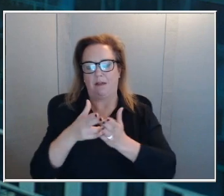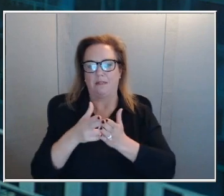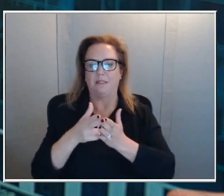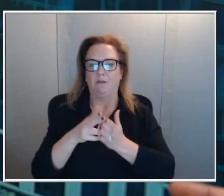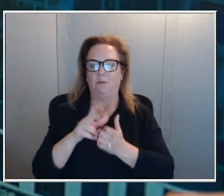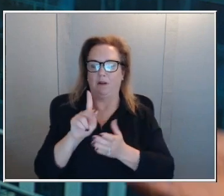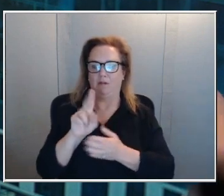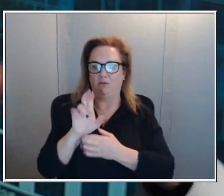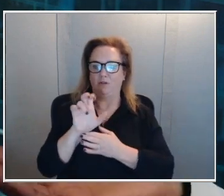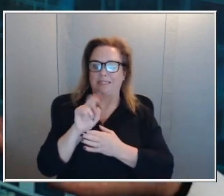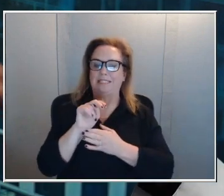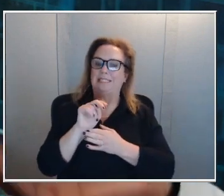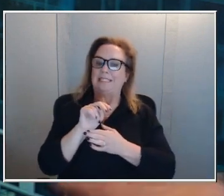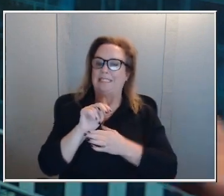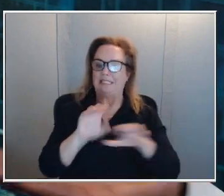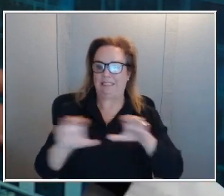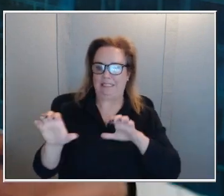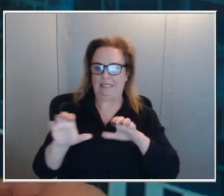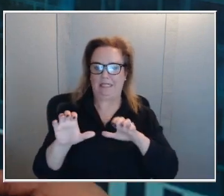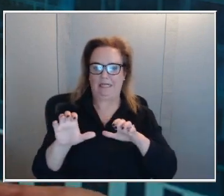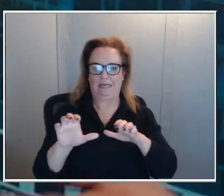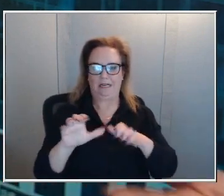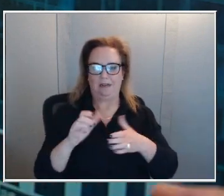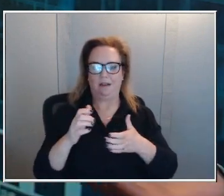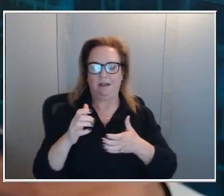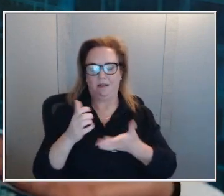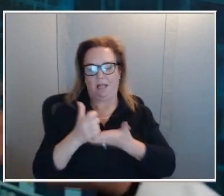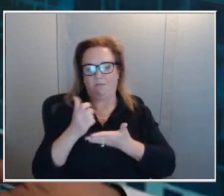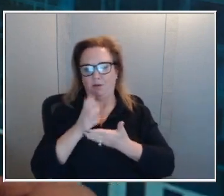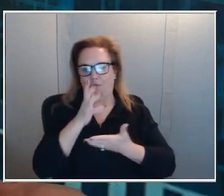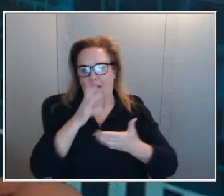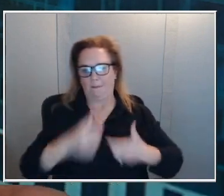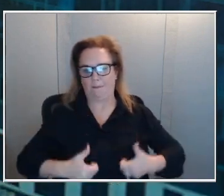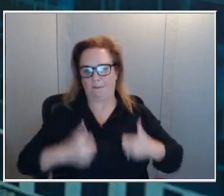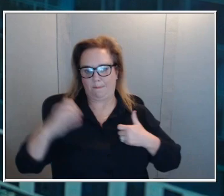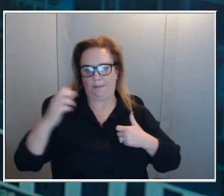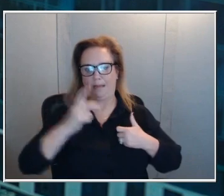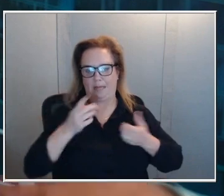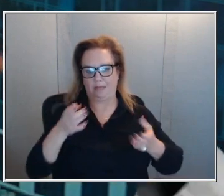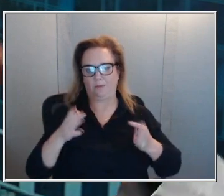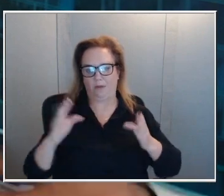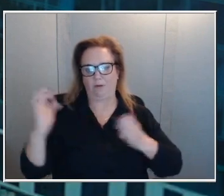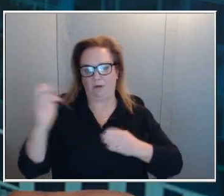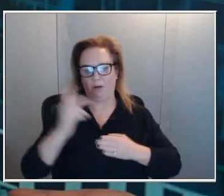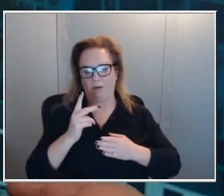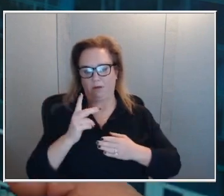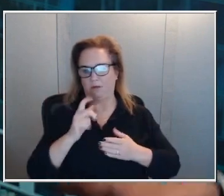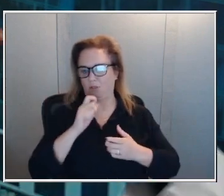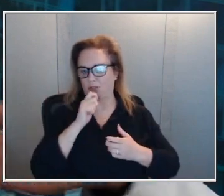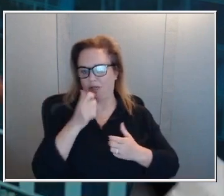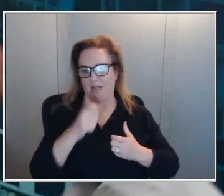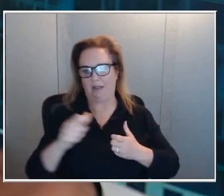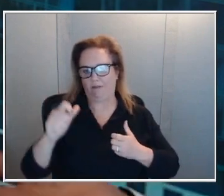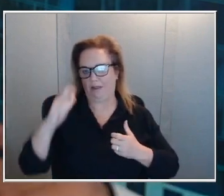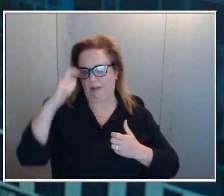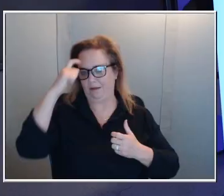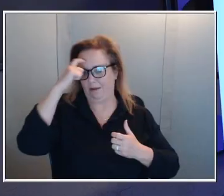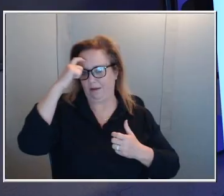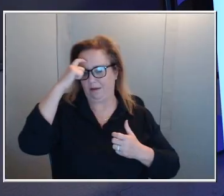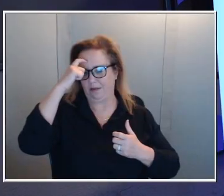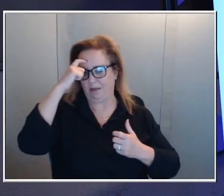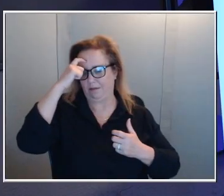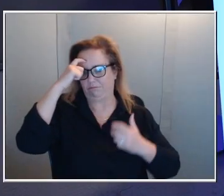did brought your mom back, and you brought her back the way you wanted her to bring her back, right? She didn't have any